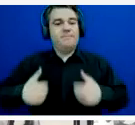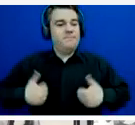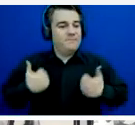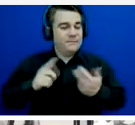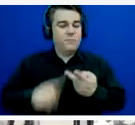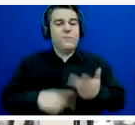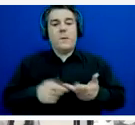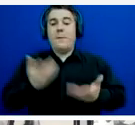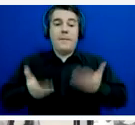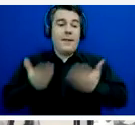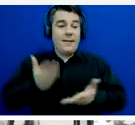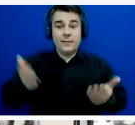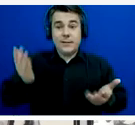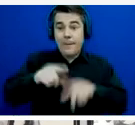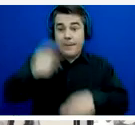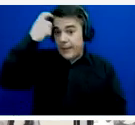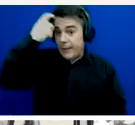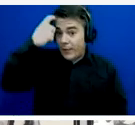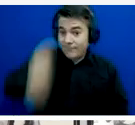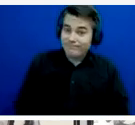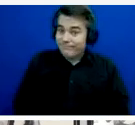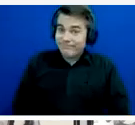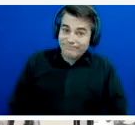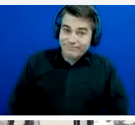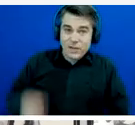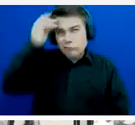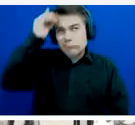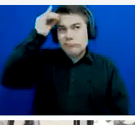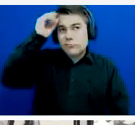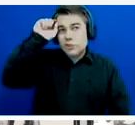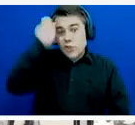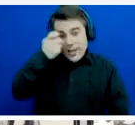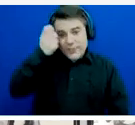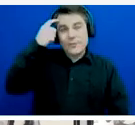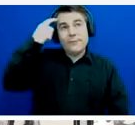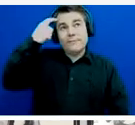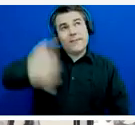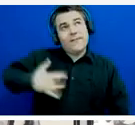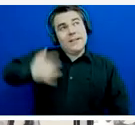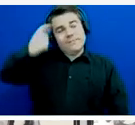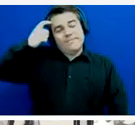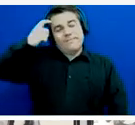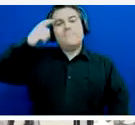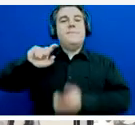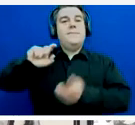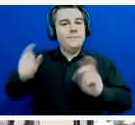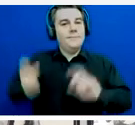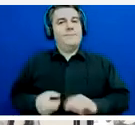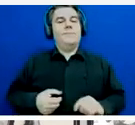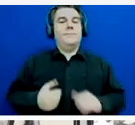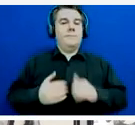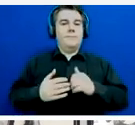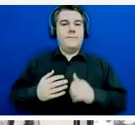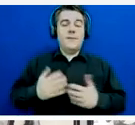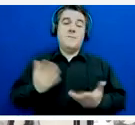things happened in our brain. The thoughts and the feelings that we have really keep us stuck or